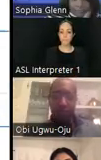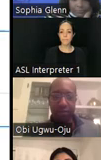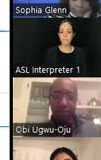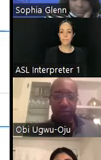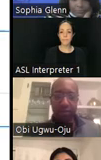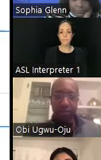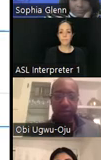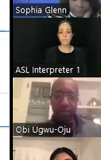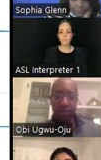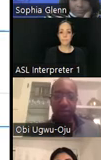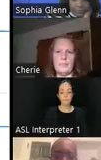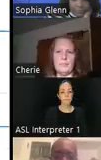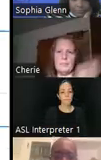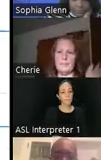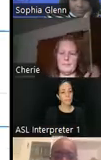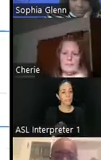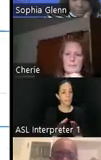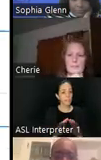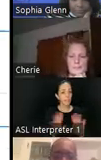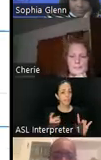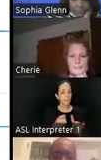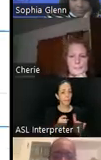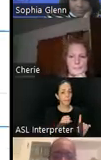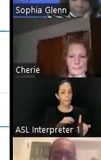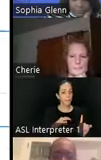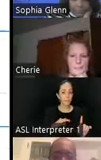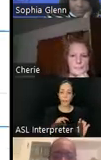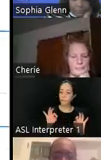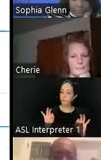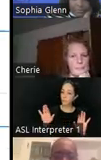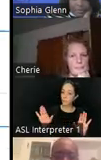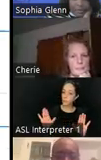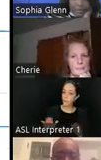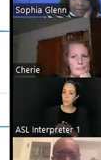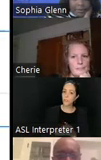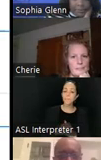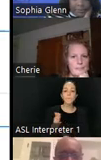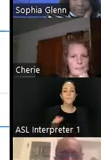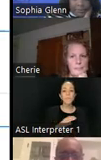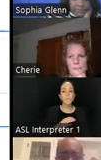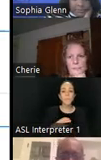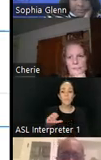Any points of clarification from staff? Okay, great. Commissioner Sophia.